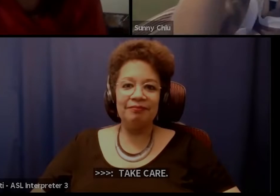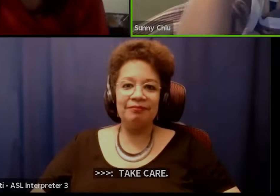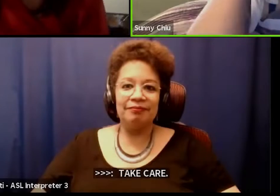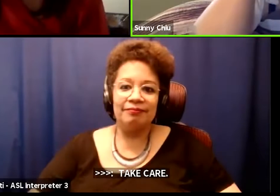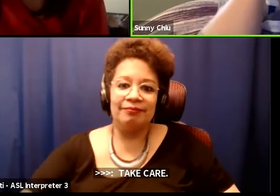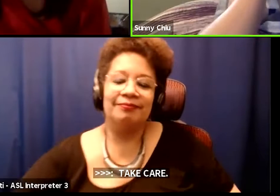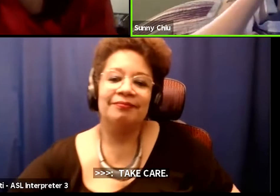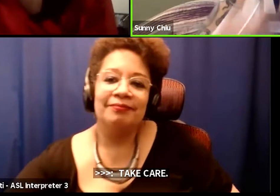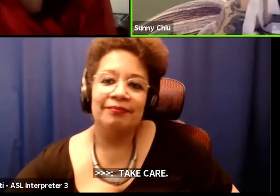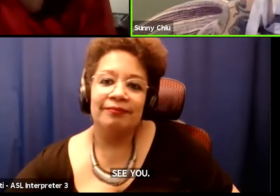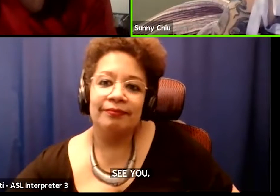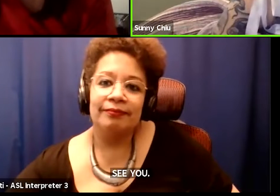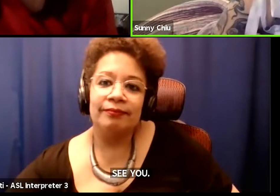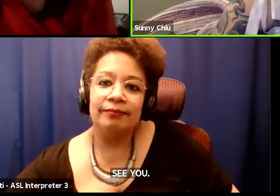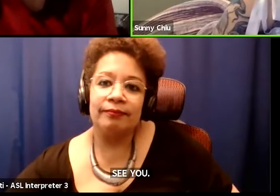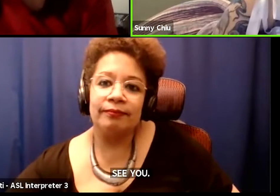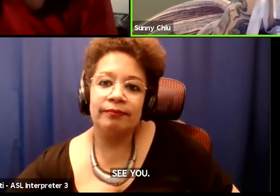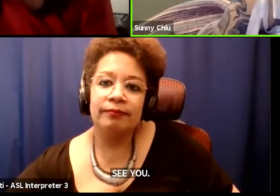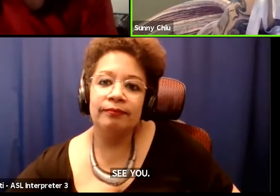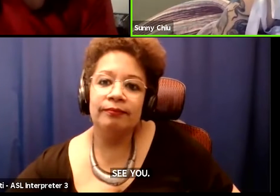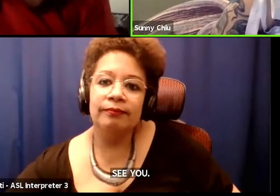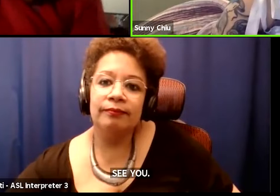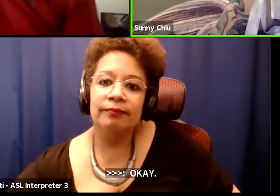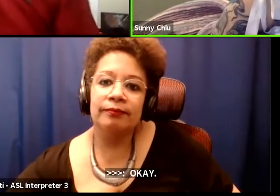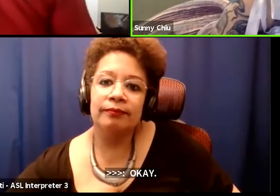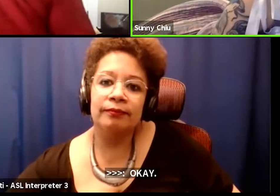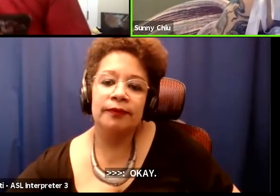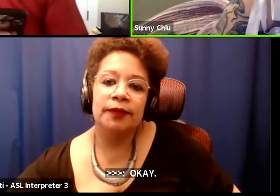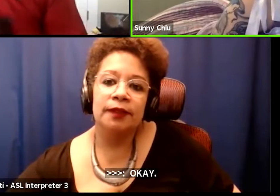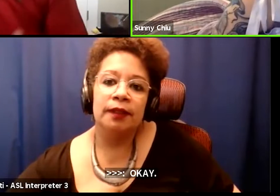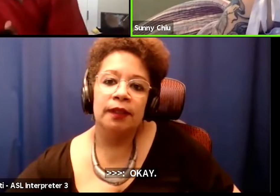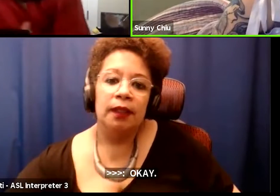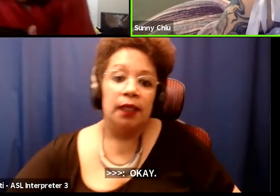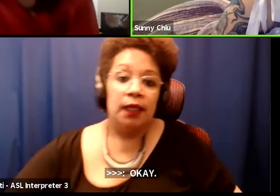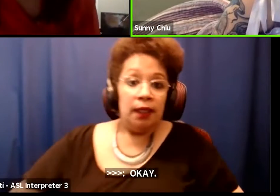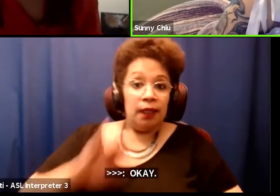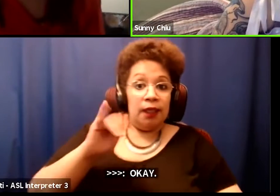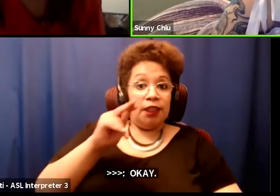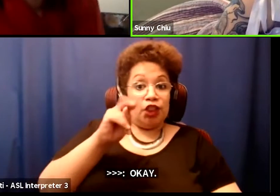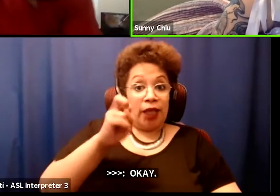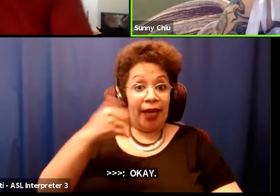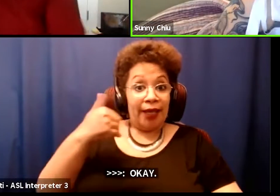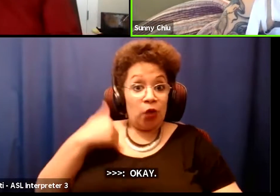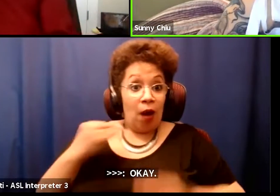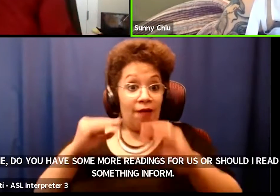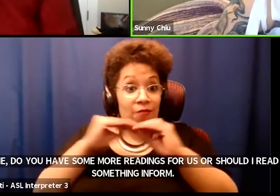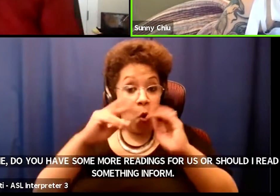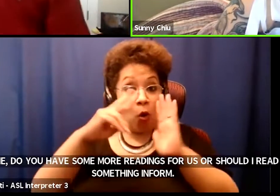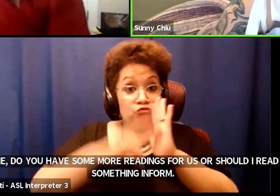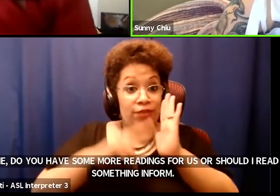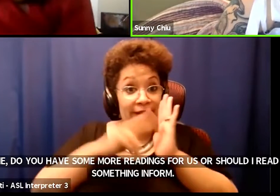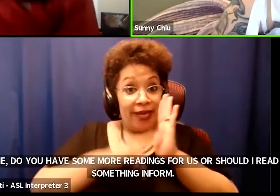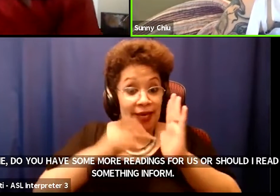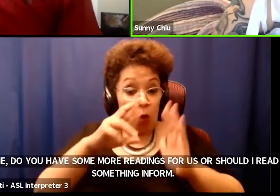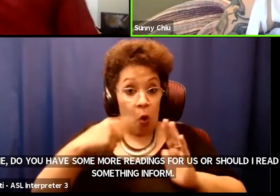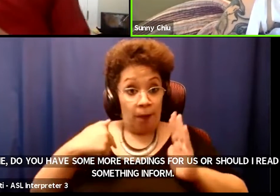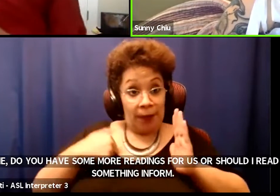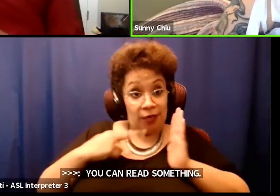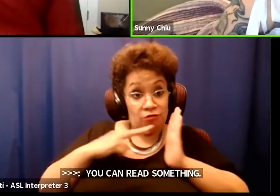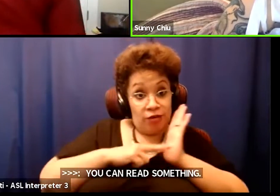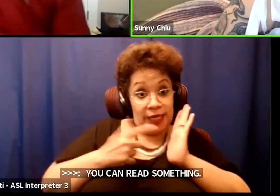Okay, Jane, do you have some more readings for us, or should I read something? You could read something. All right.